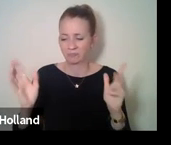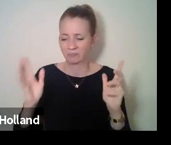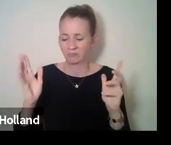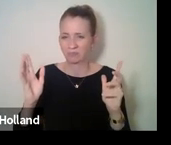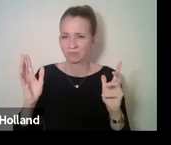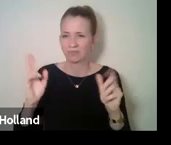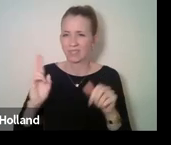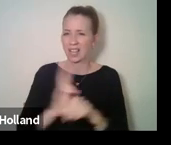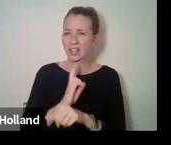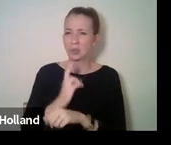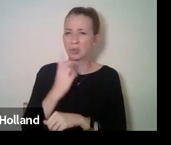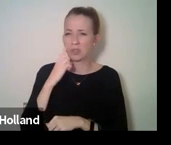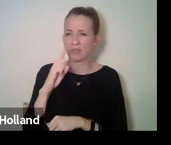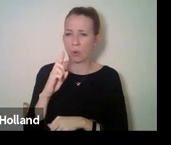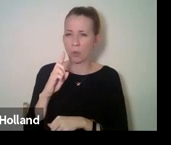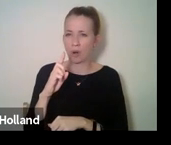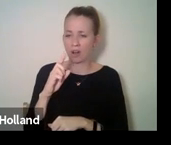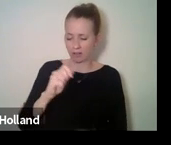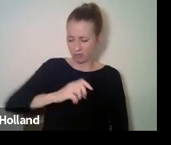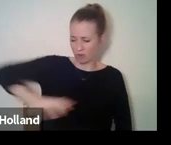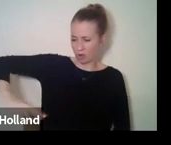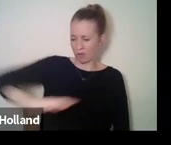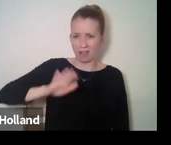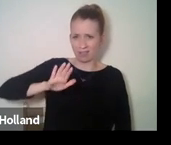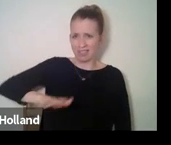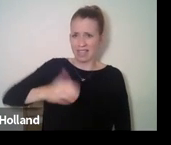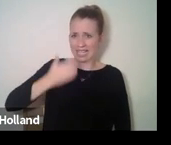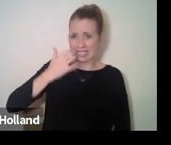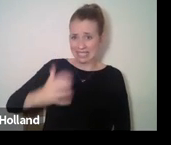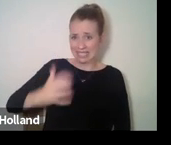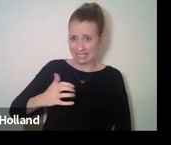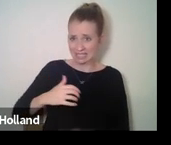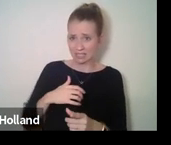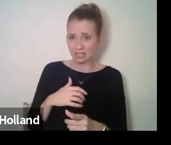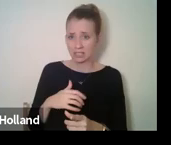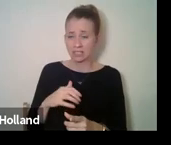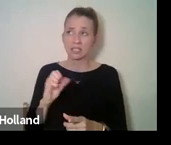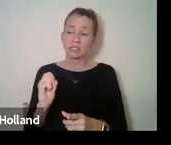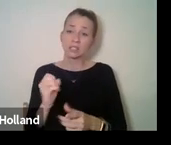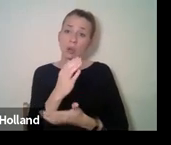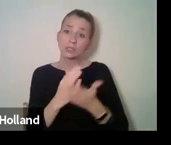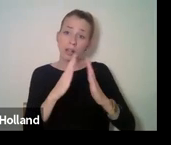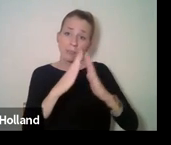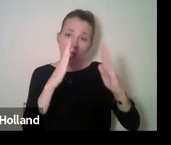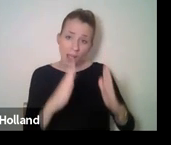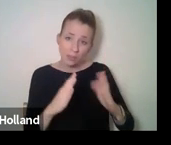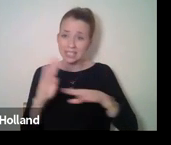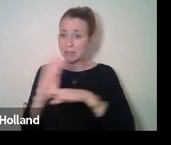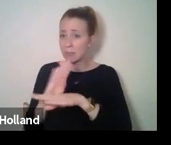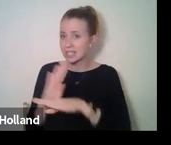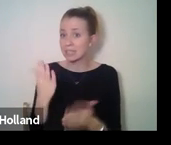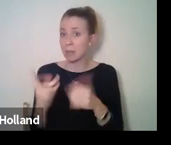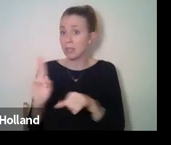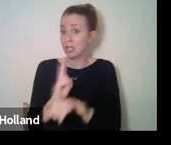the ground's heat. Okay, so homes and businesses might use a geothermal